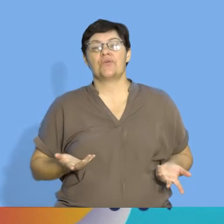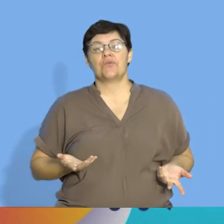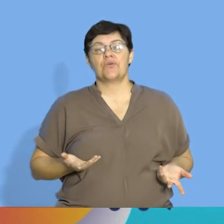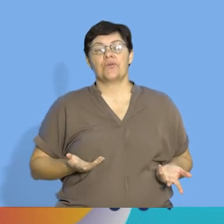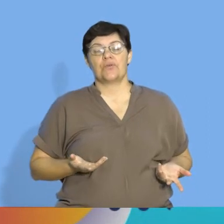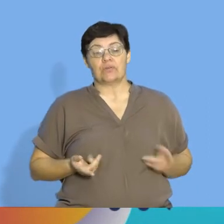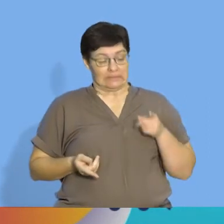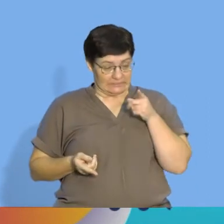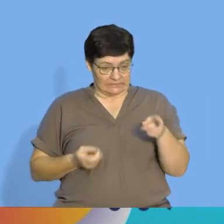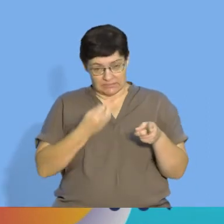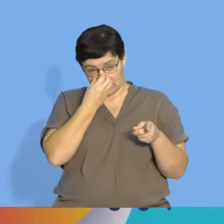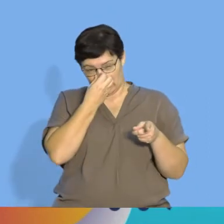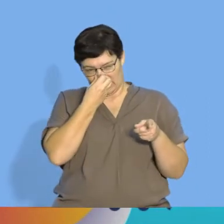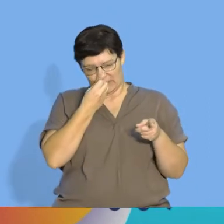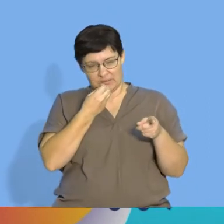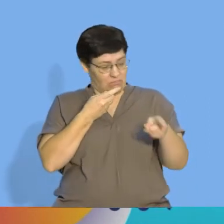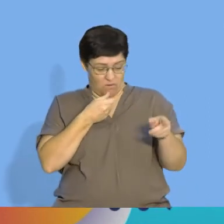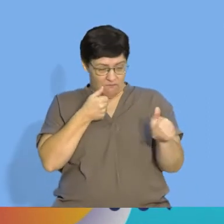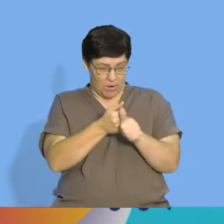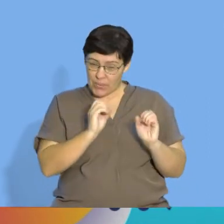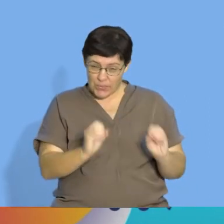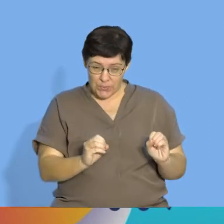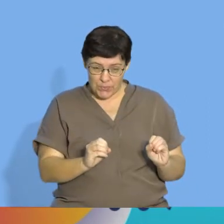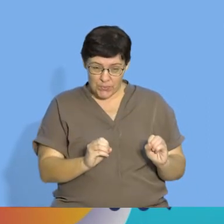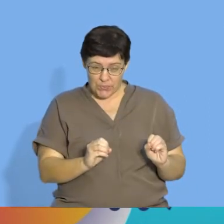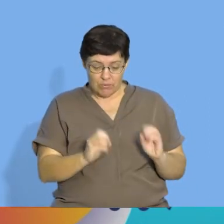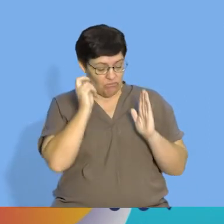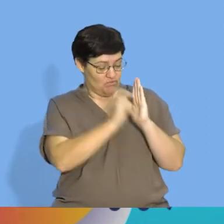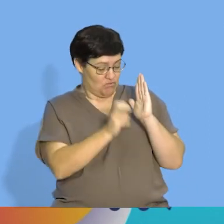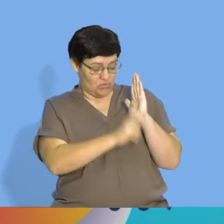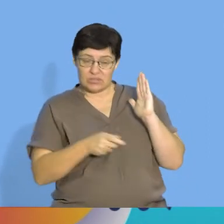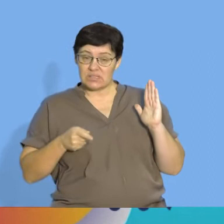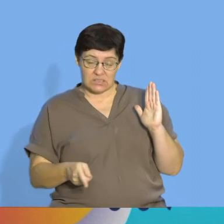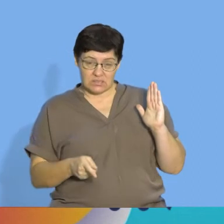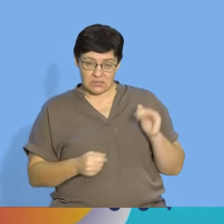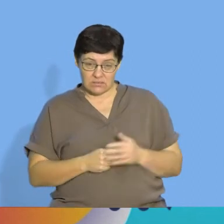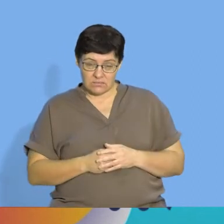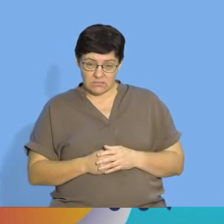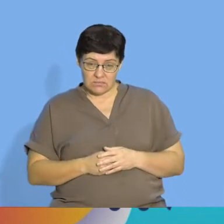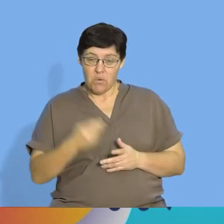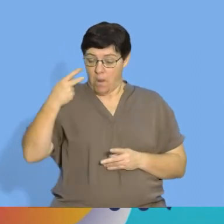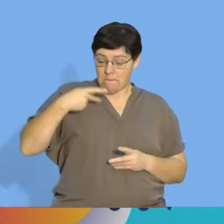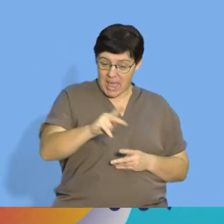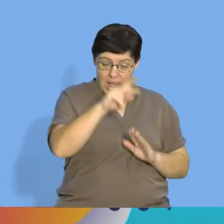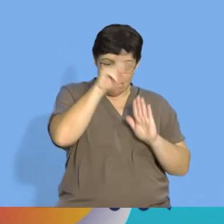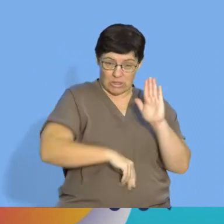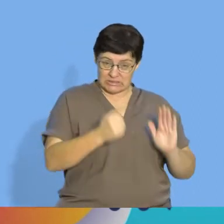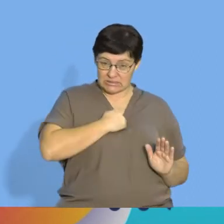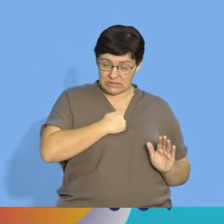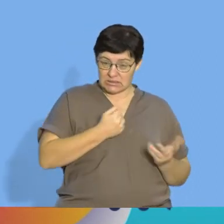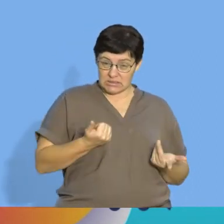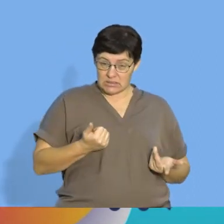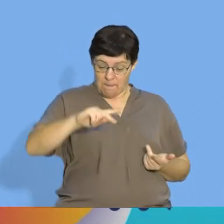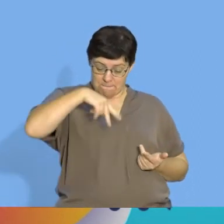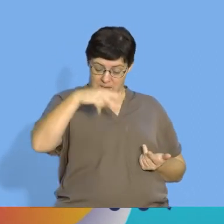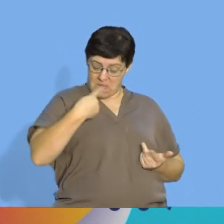stop, say, okay, you, debtor A, you're not complying with the credit terms, you're not complying with